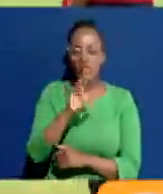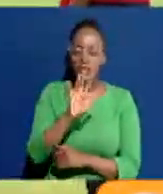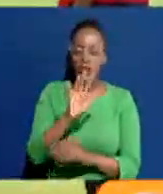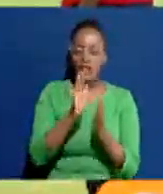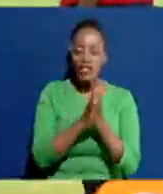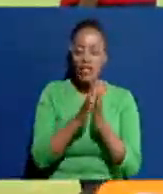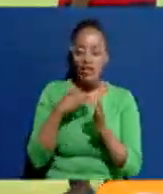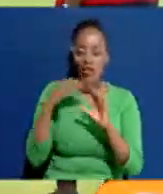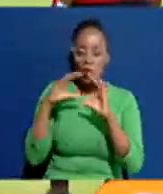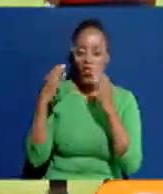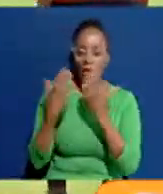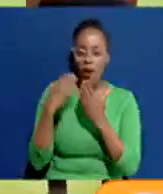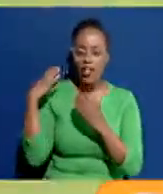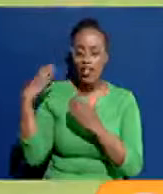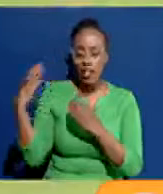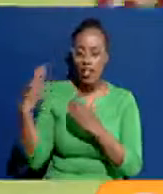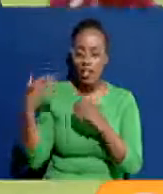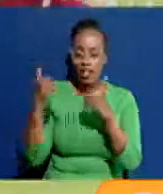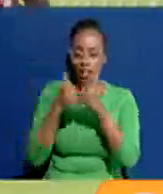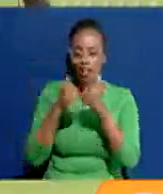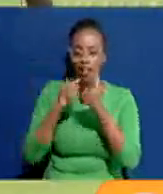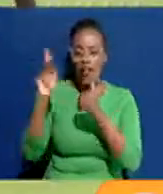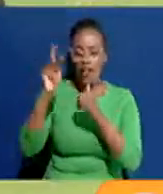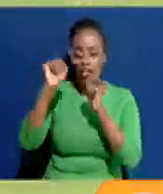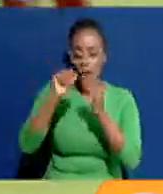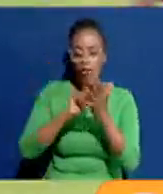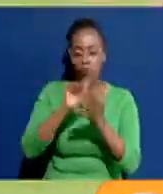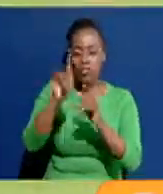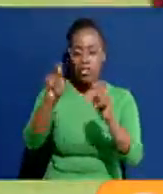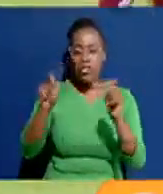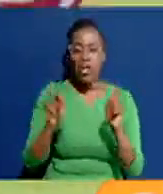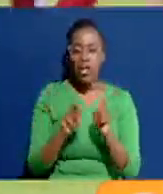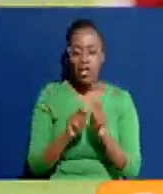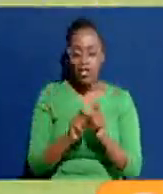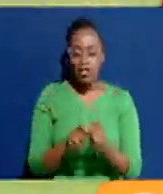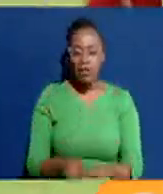World Championship tournament where Kenya might send a team. Michael Kinyi for Citizen TV.